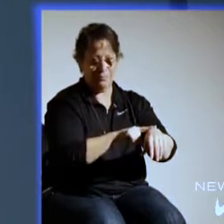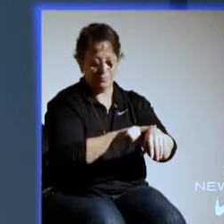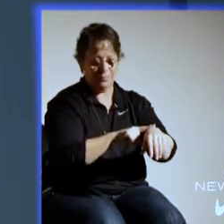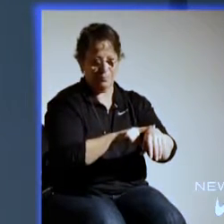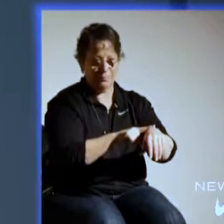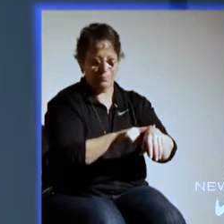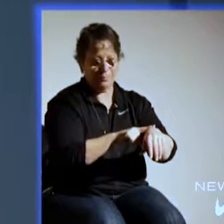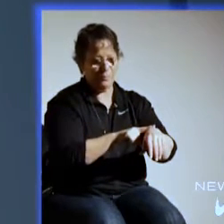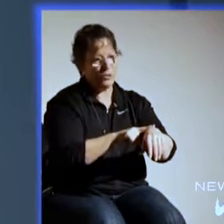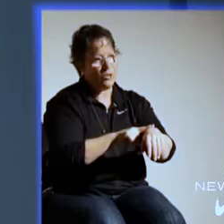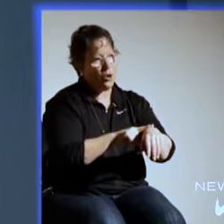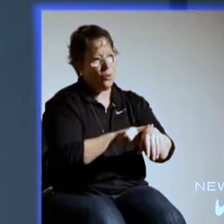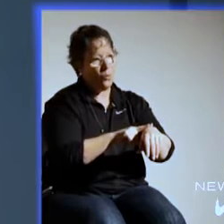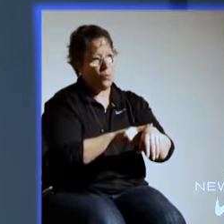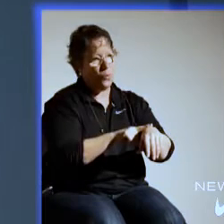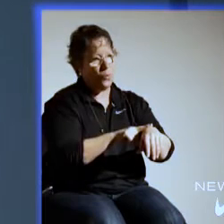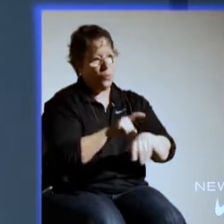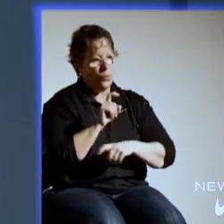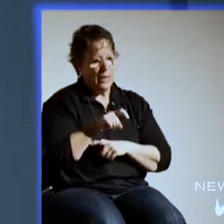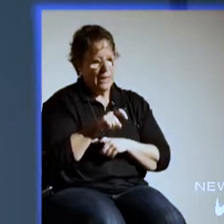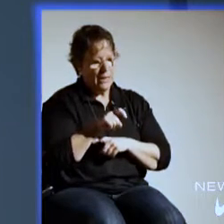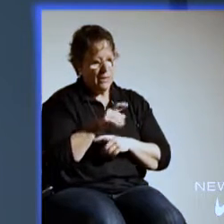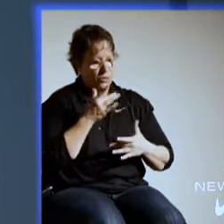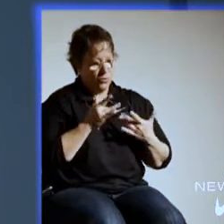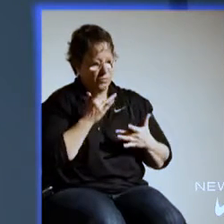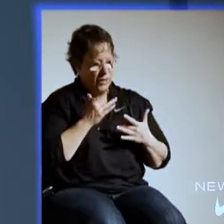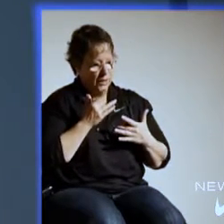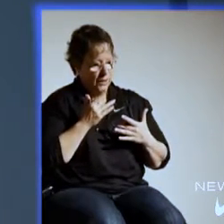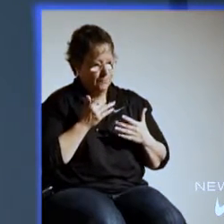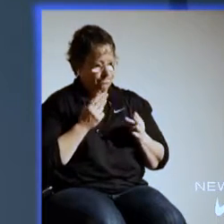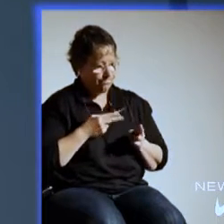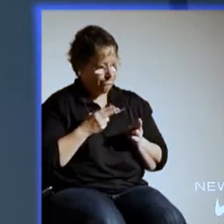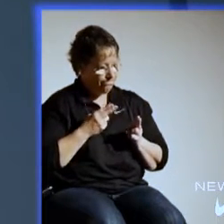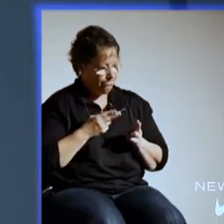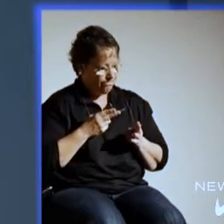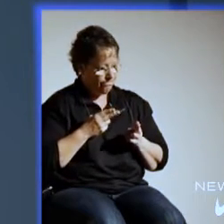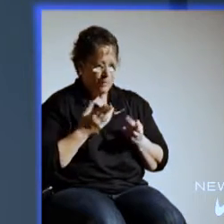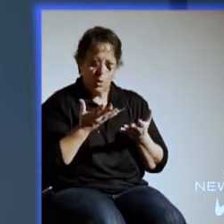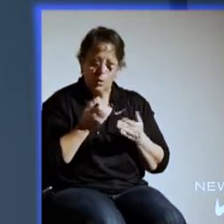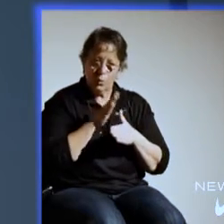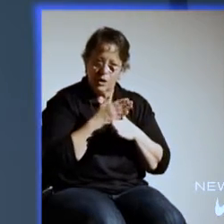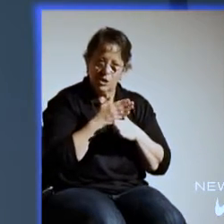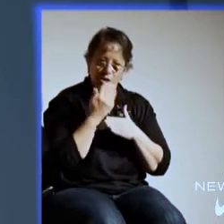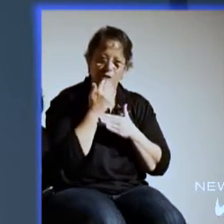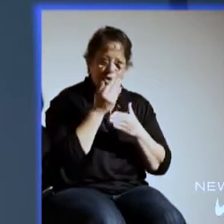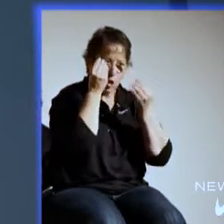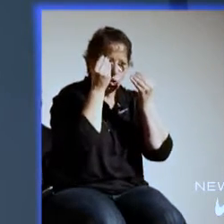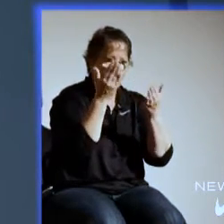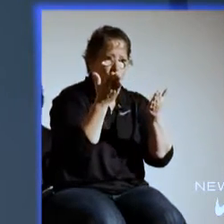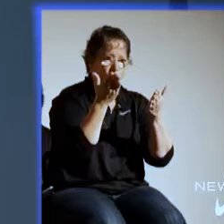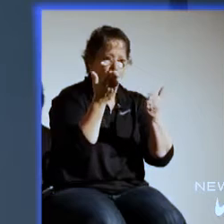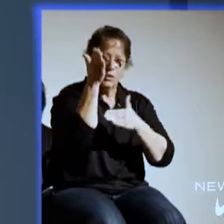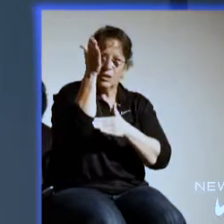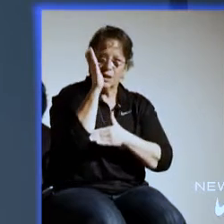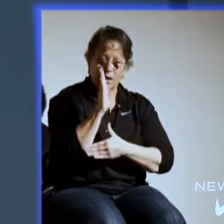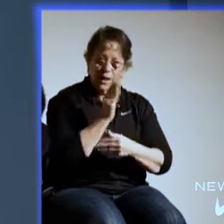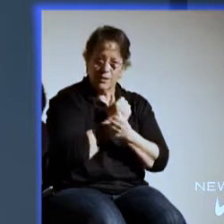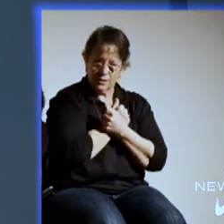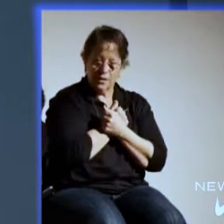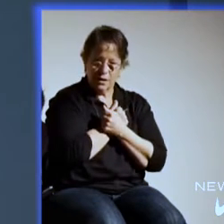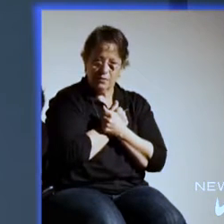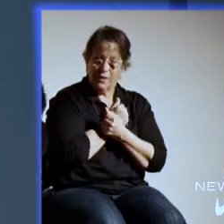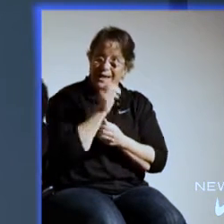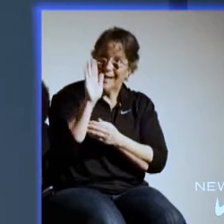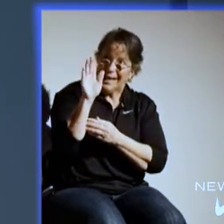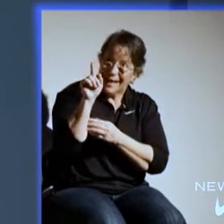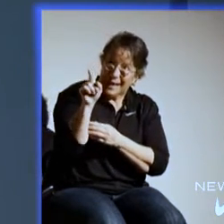us a sense of urgency because we want to share the news that God is love. And it's His